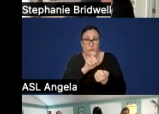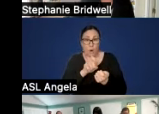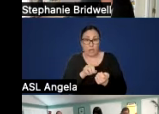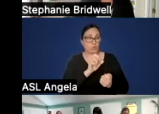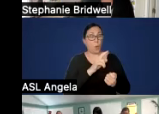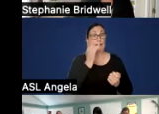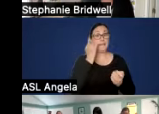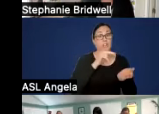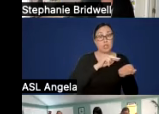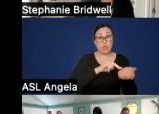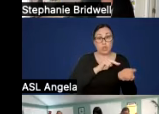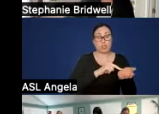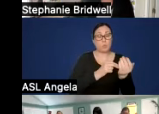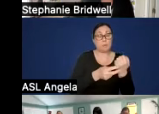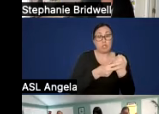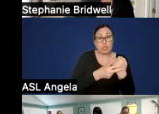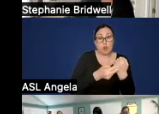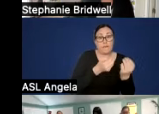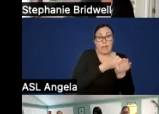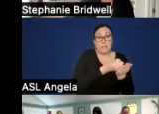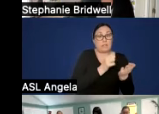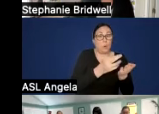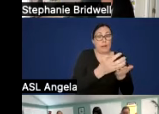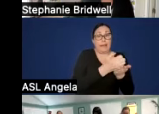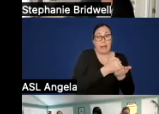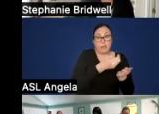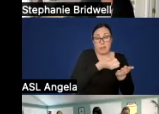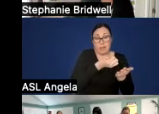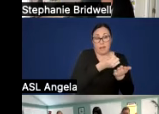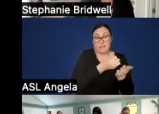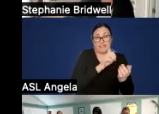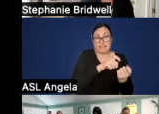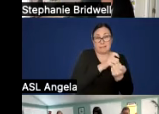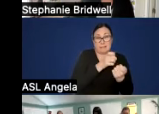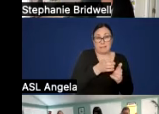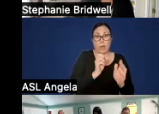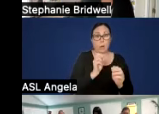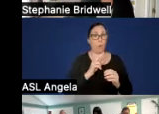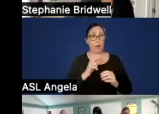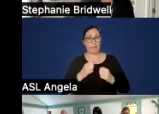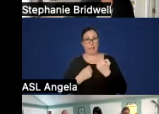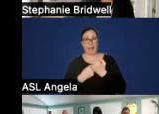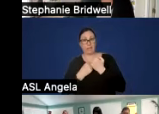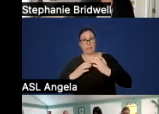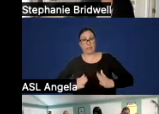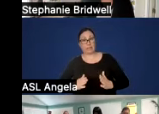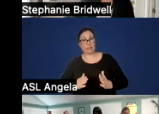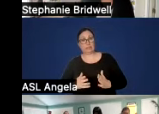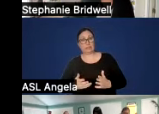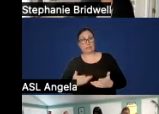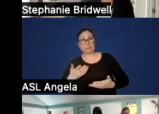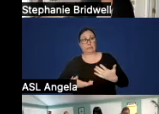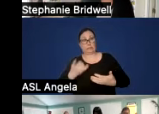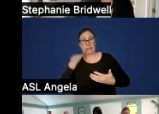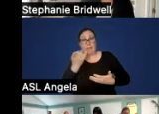evidence or preserve it in this way during an exam, if an advocate would, you know,